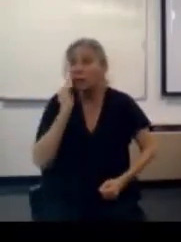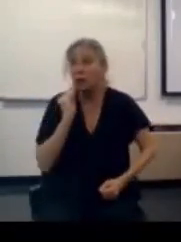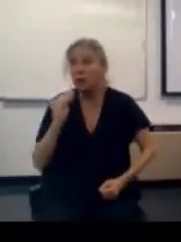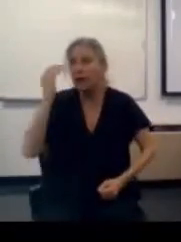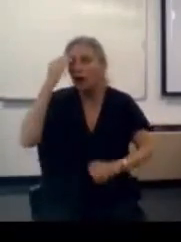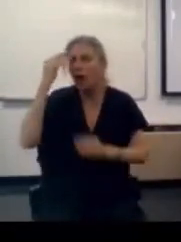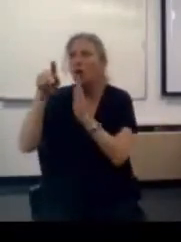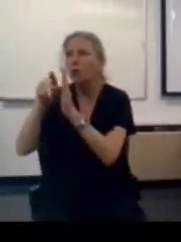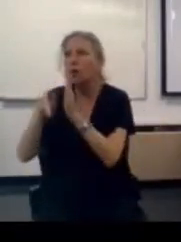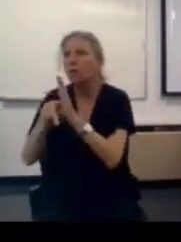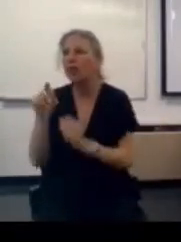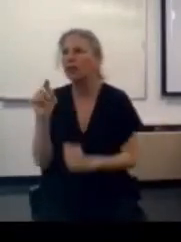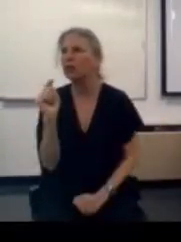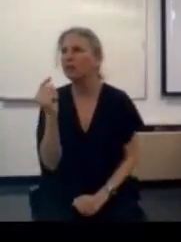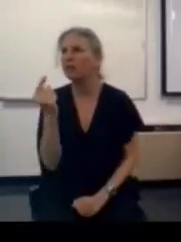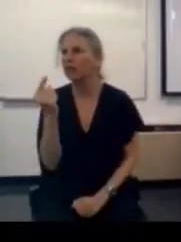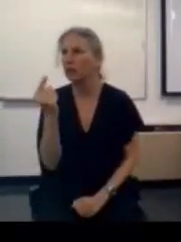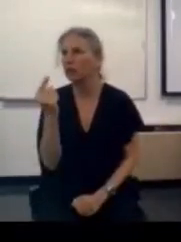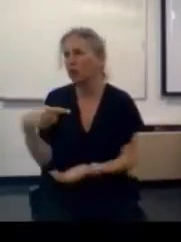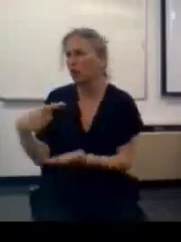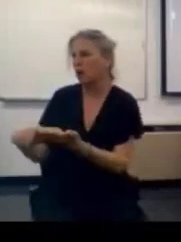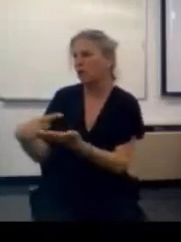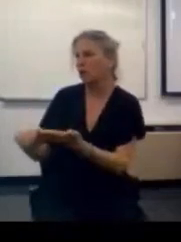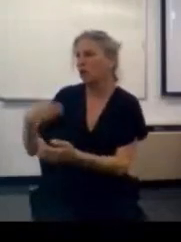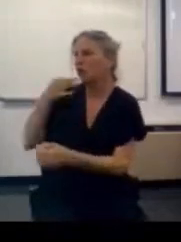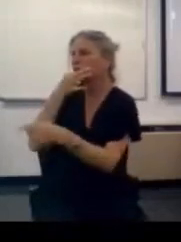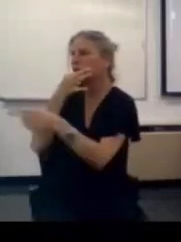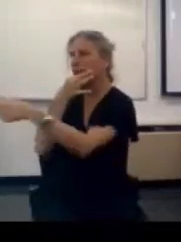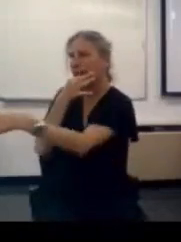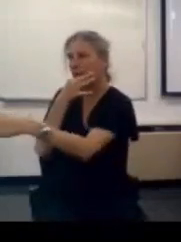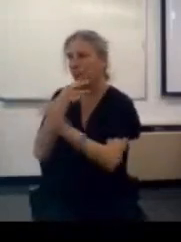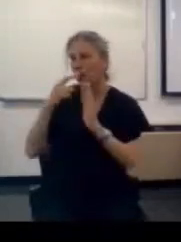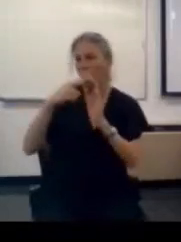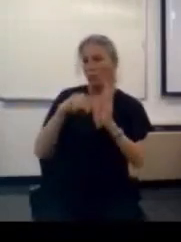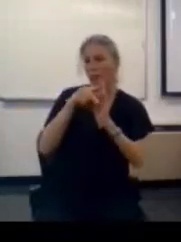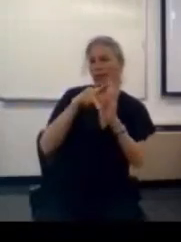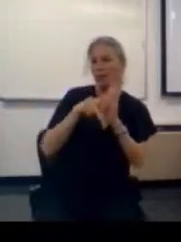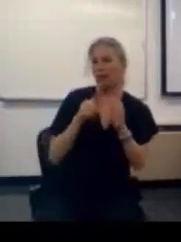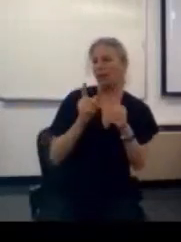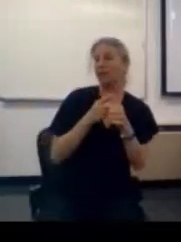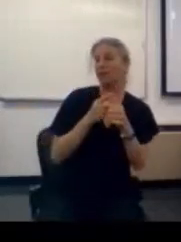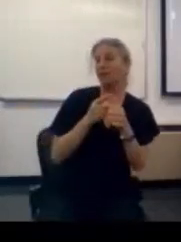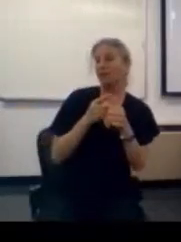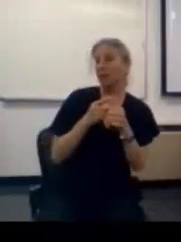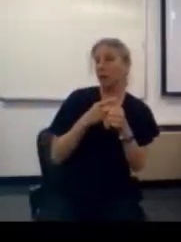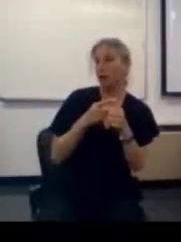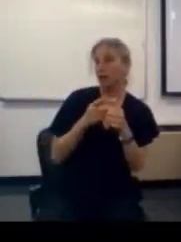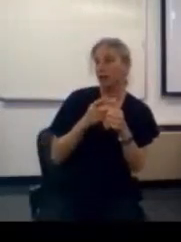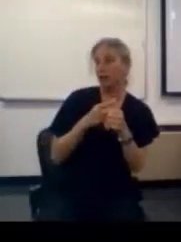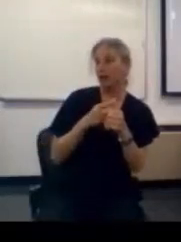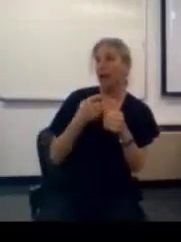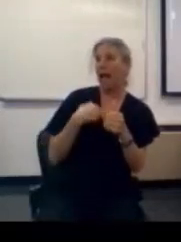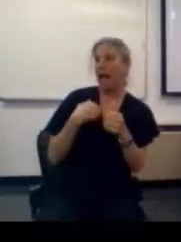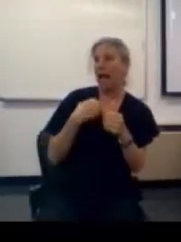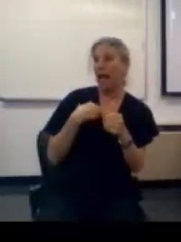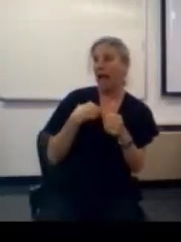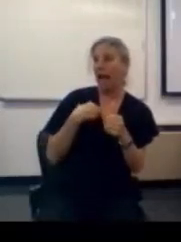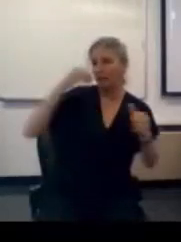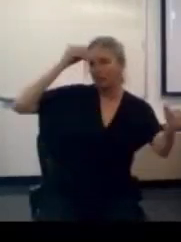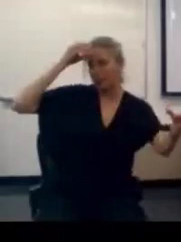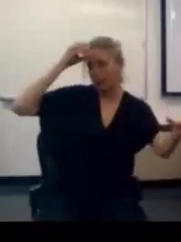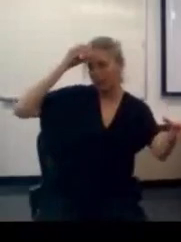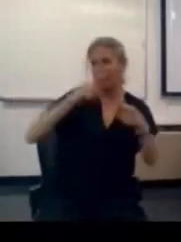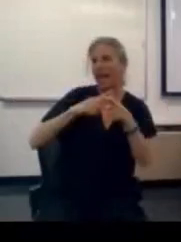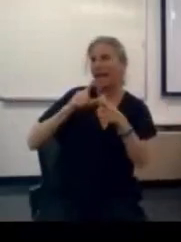you're experiencing something, know what the policy is when you're speaking to the subject matter expert. Read it in advance. So as they're going